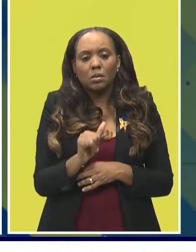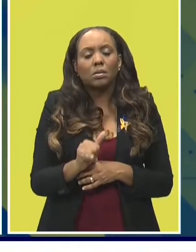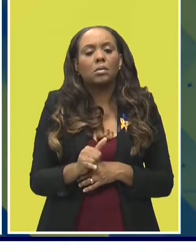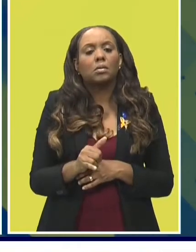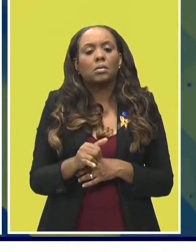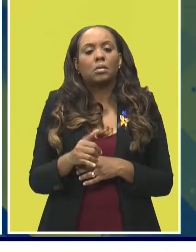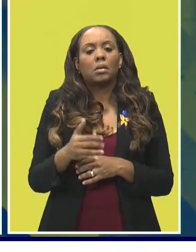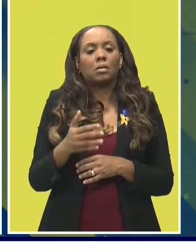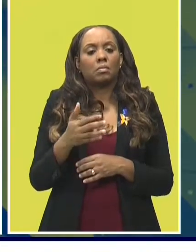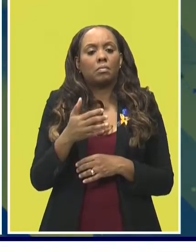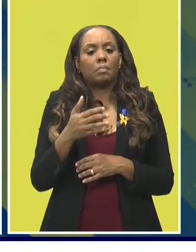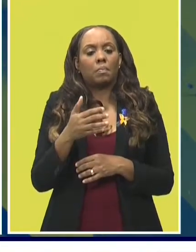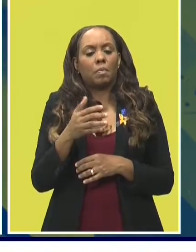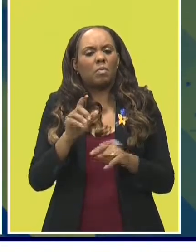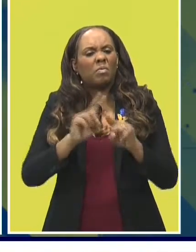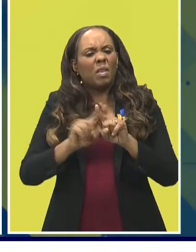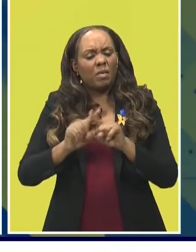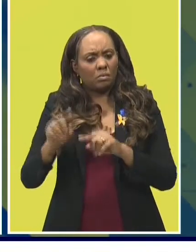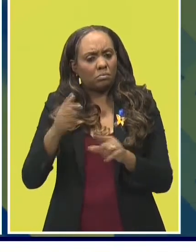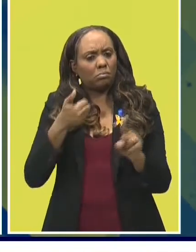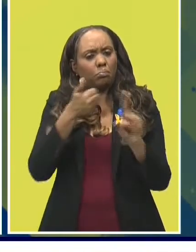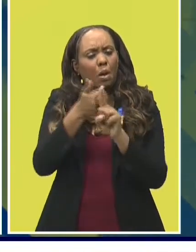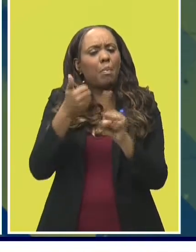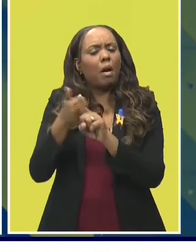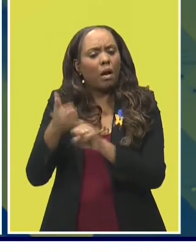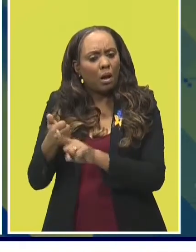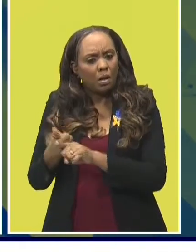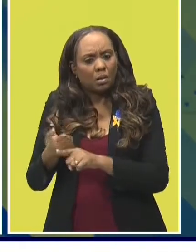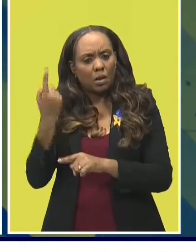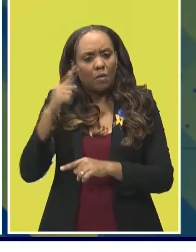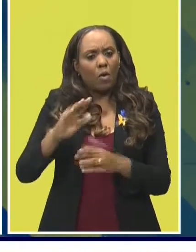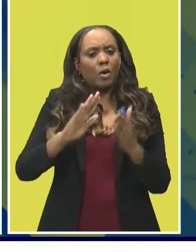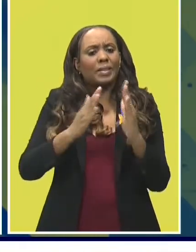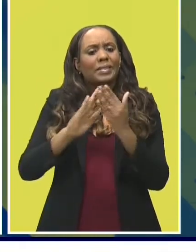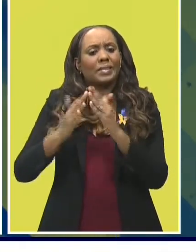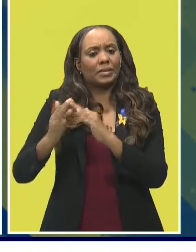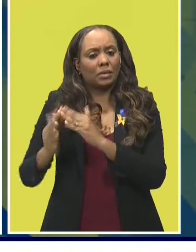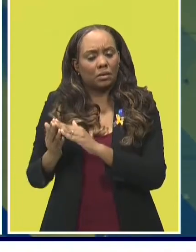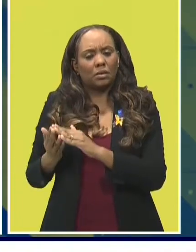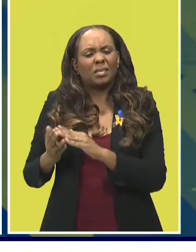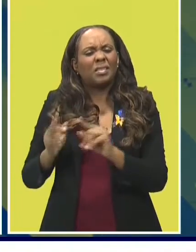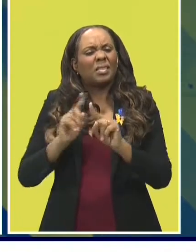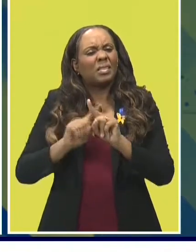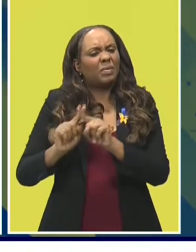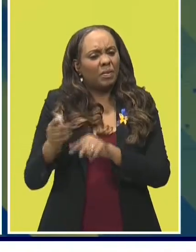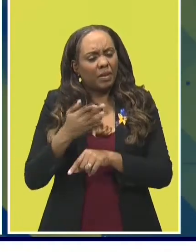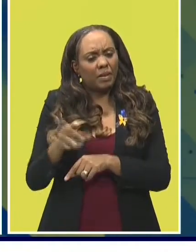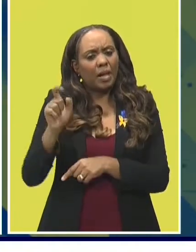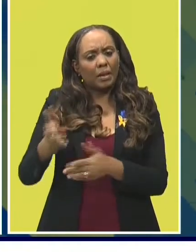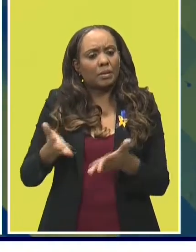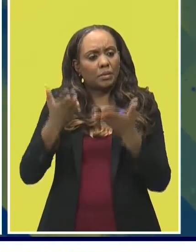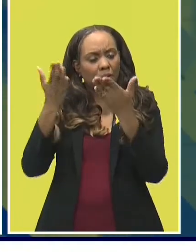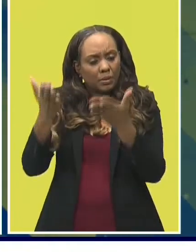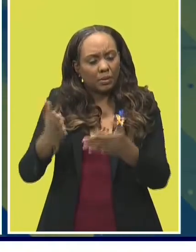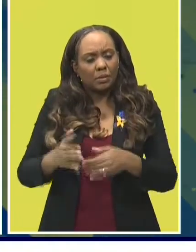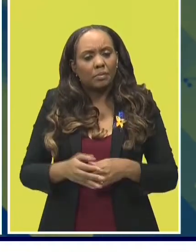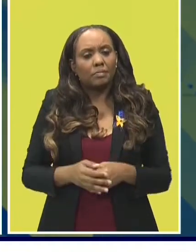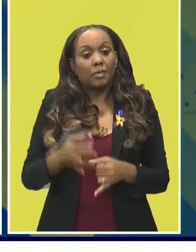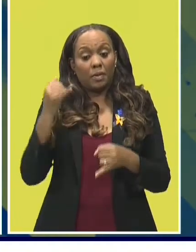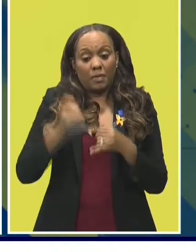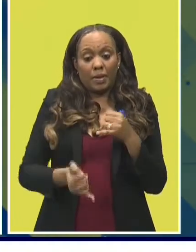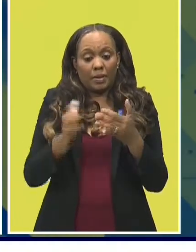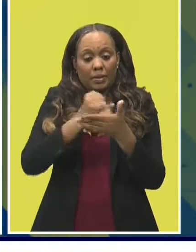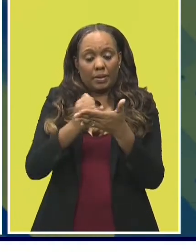and marine impact assessment. So the final design and architectural drawings will